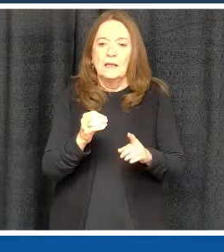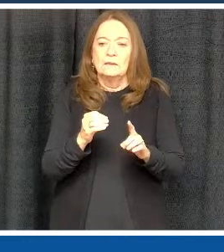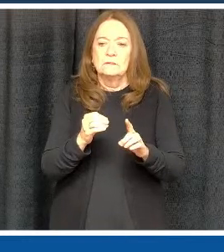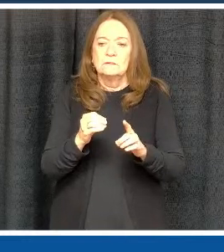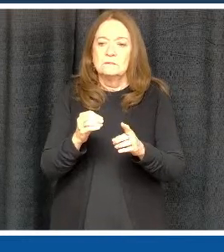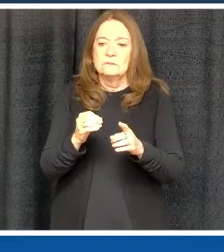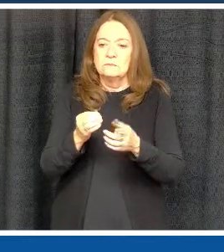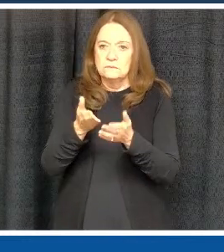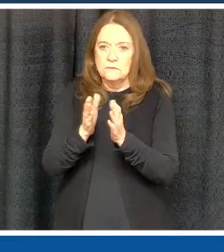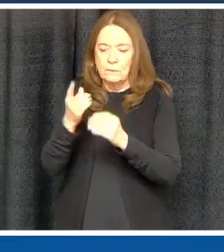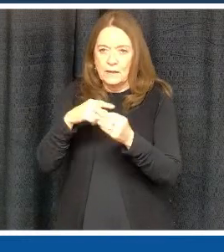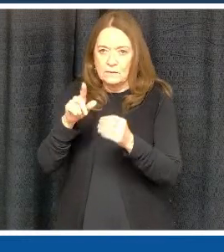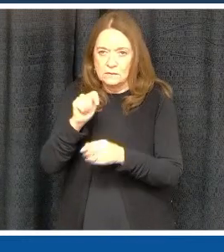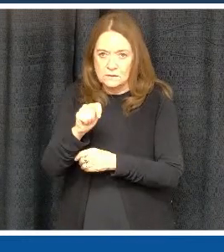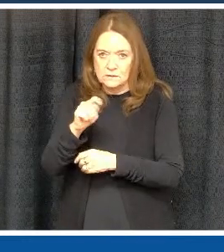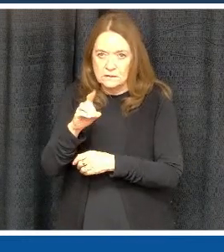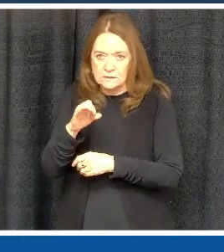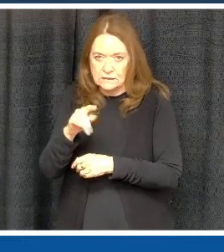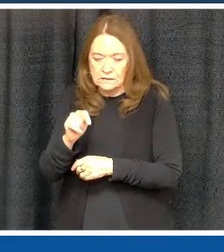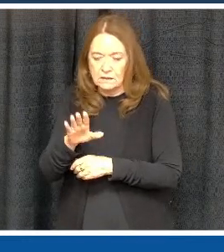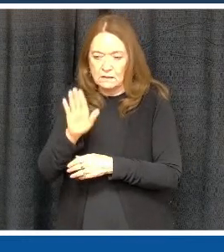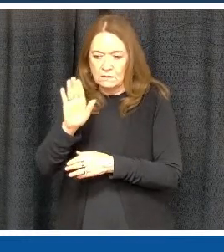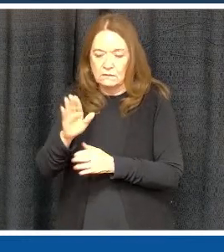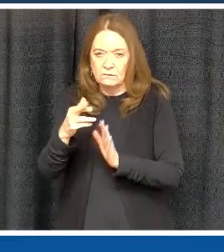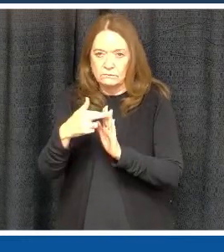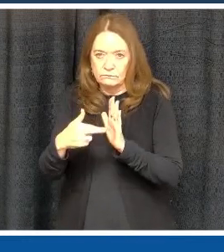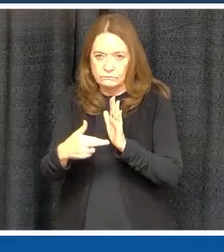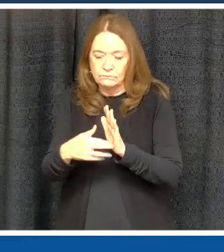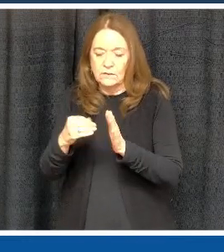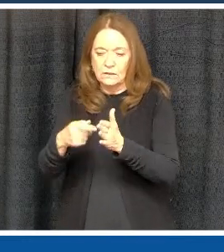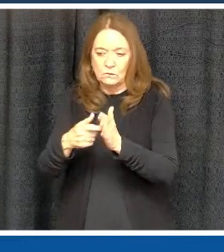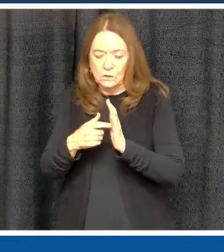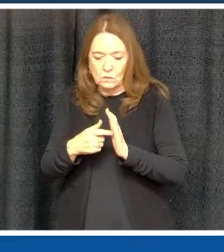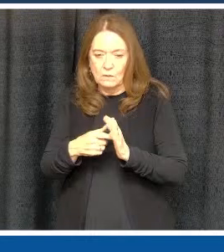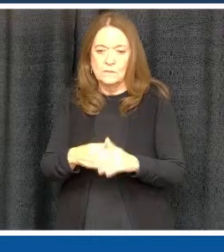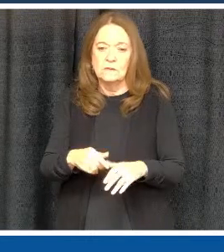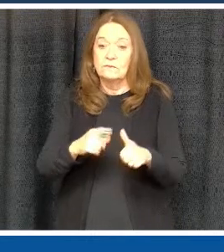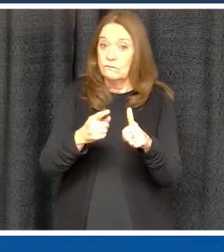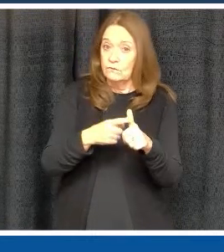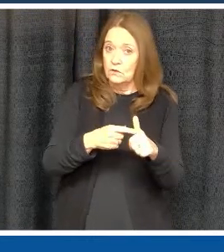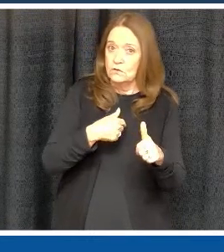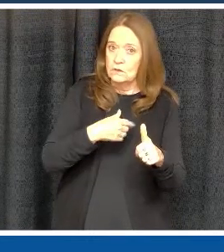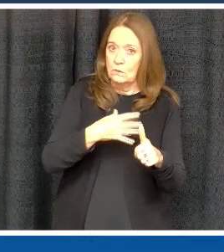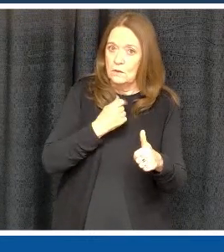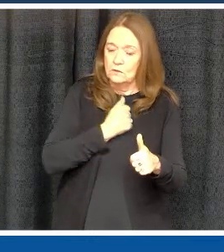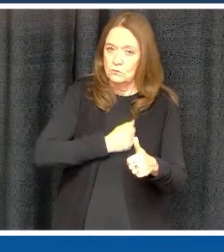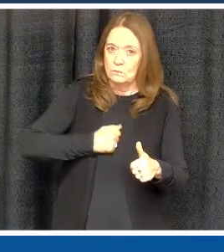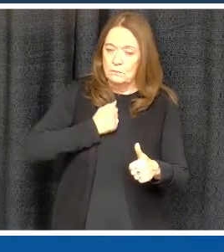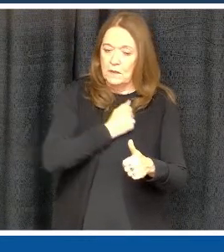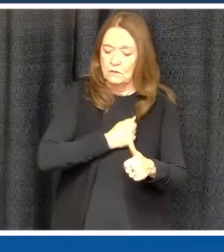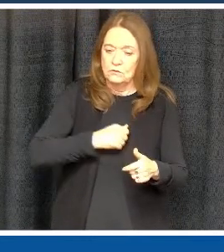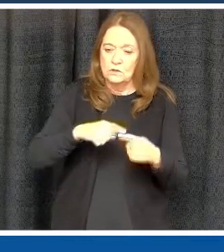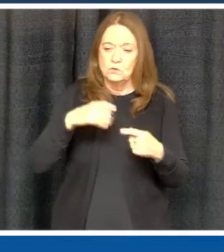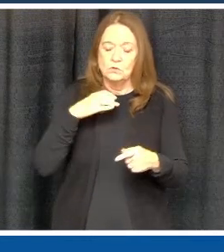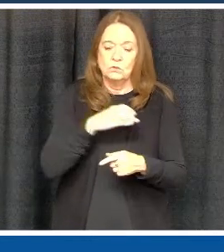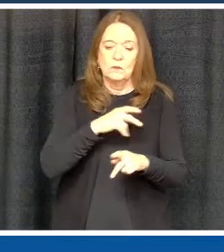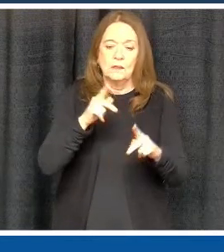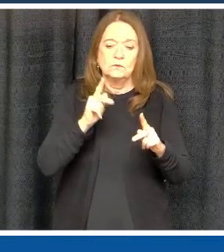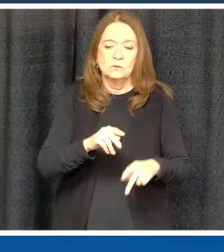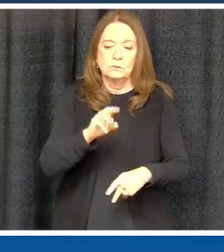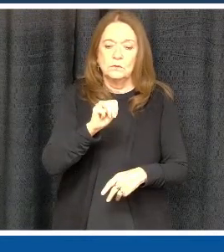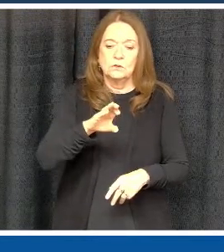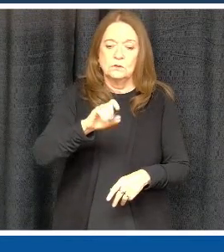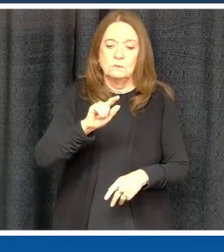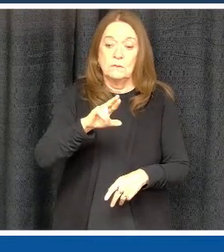TDOT in our ordinance regarding the 5-foot requirements. I would first like to apologize to Councilperson